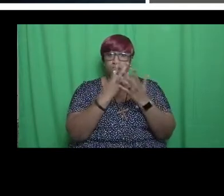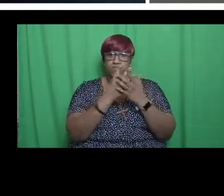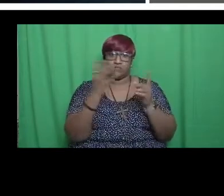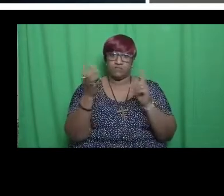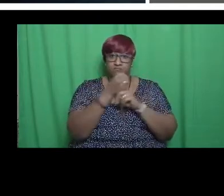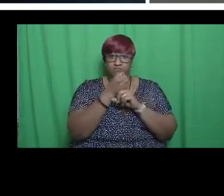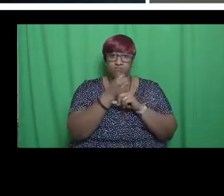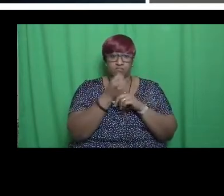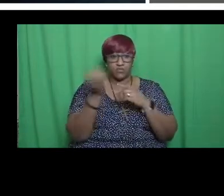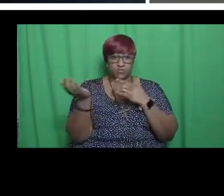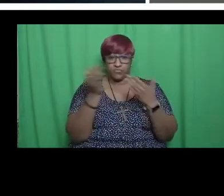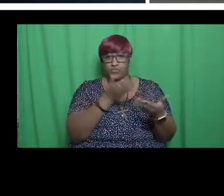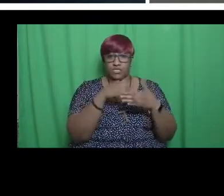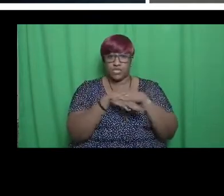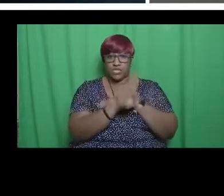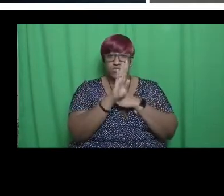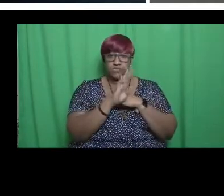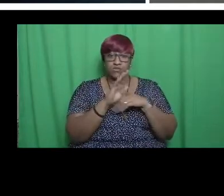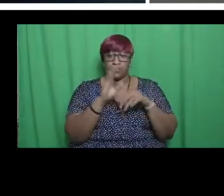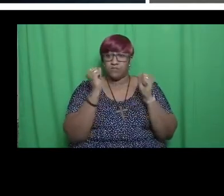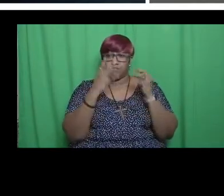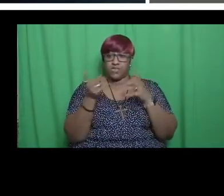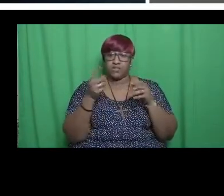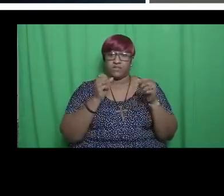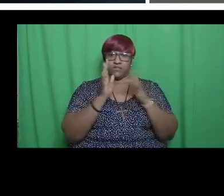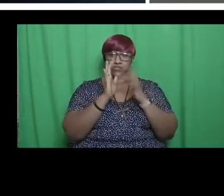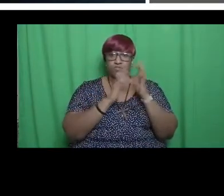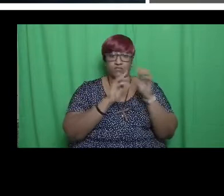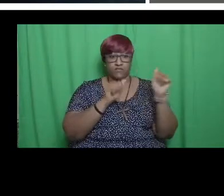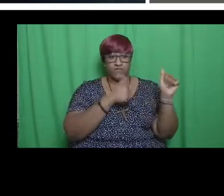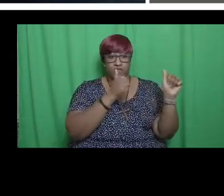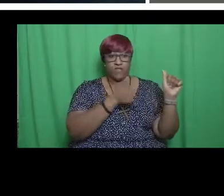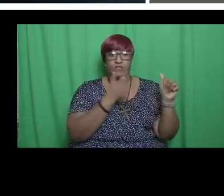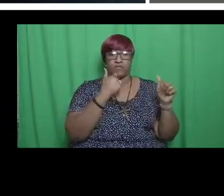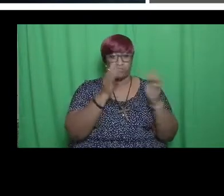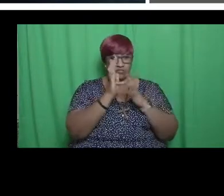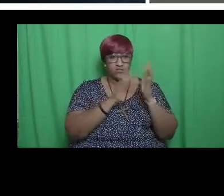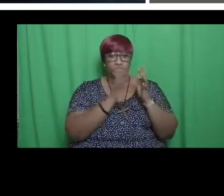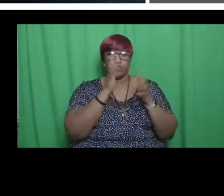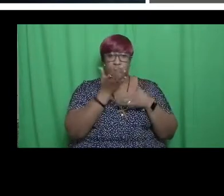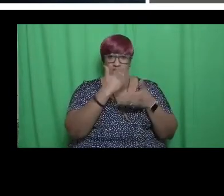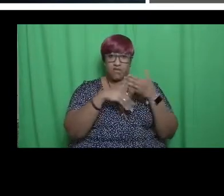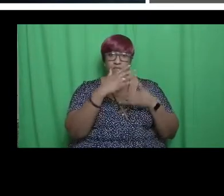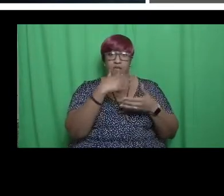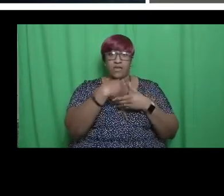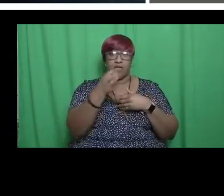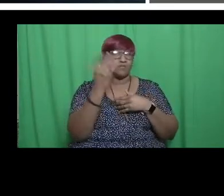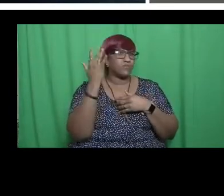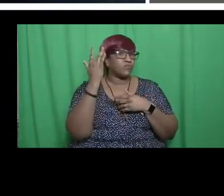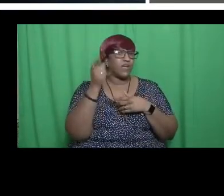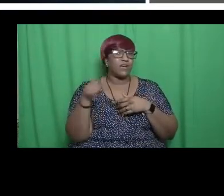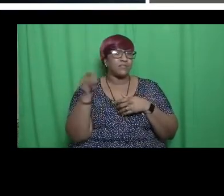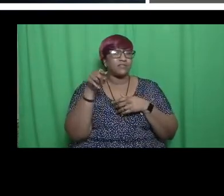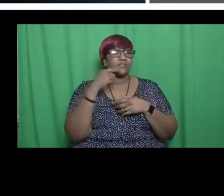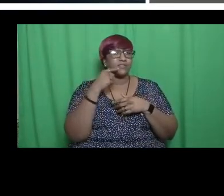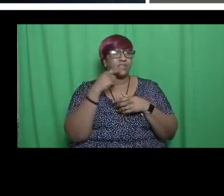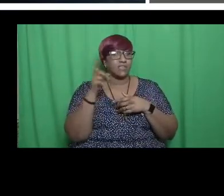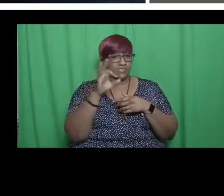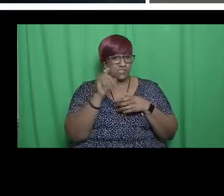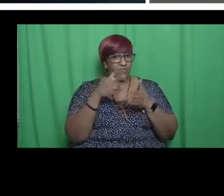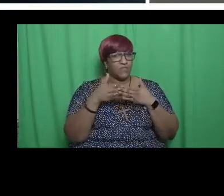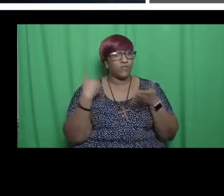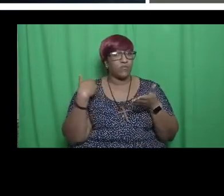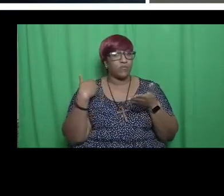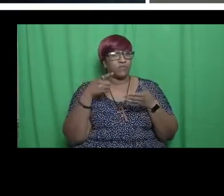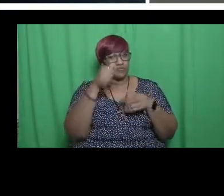into custody, many of his disciples said, he's going to come out of this. And you know why they said that? Because he had done it before.